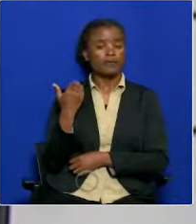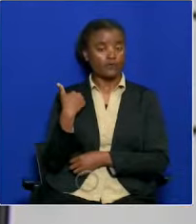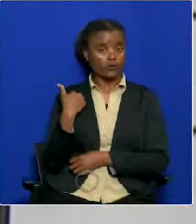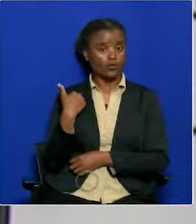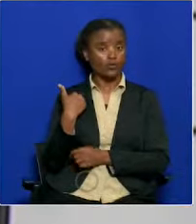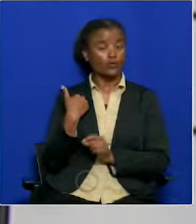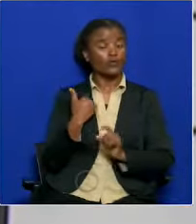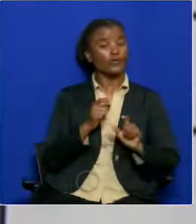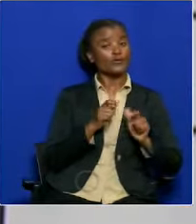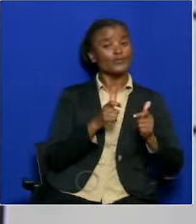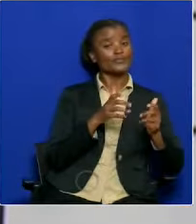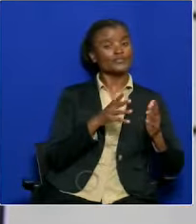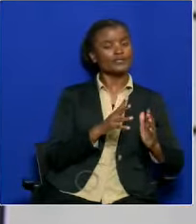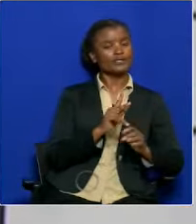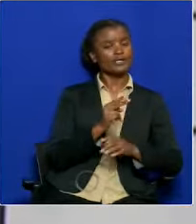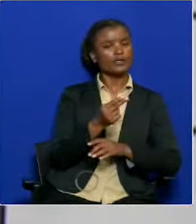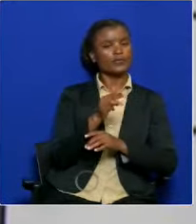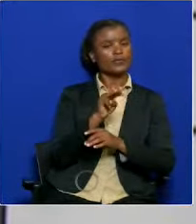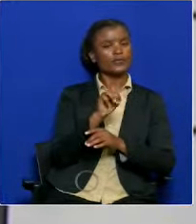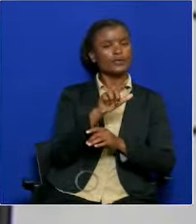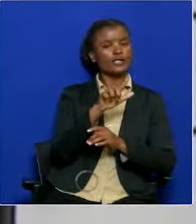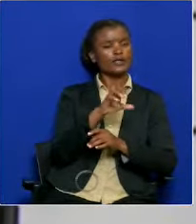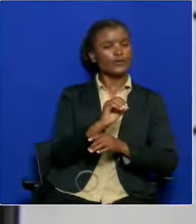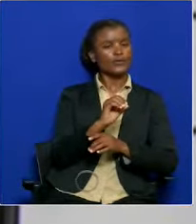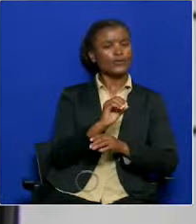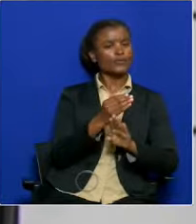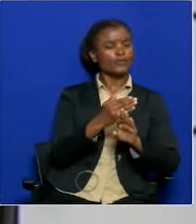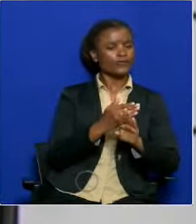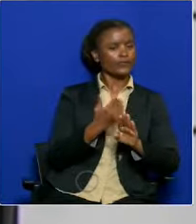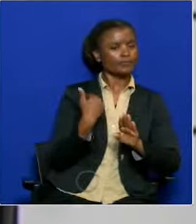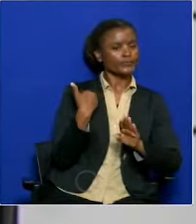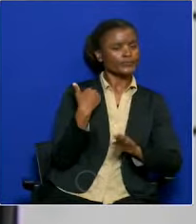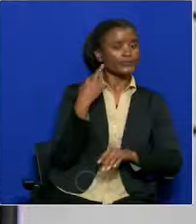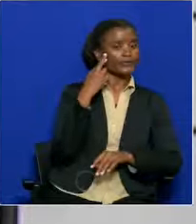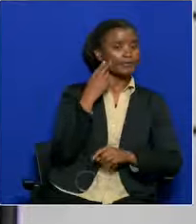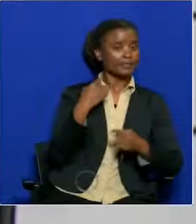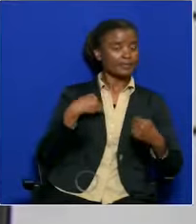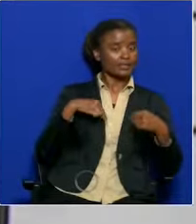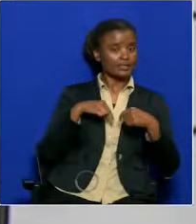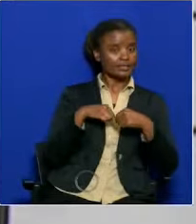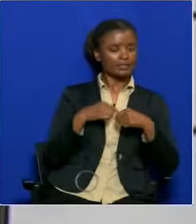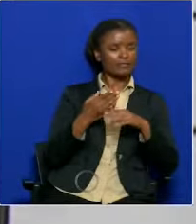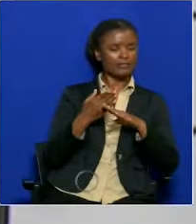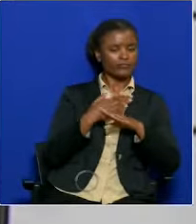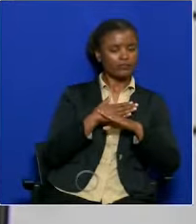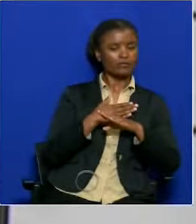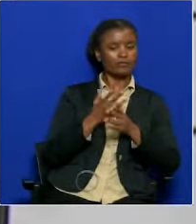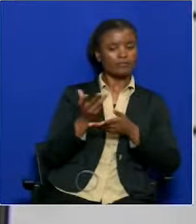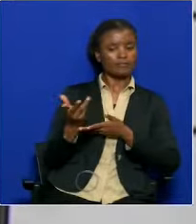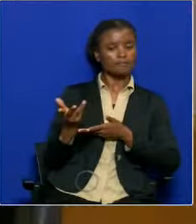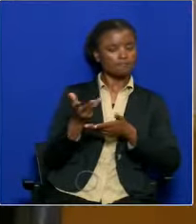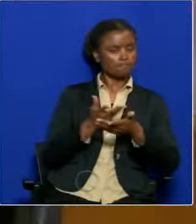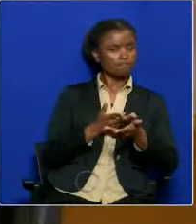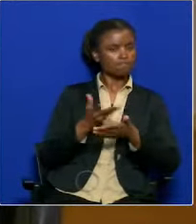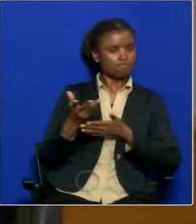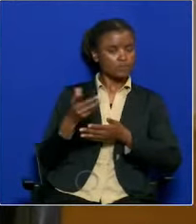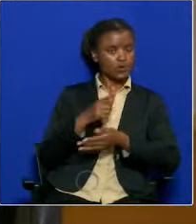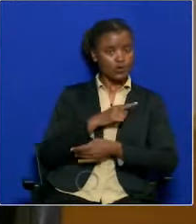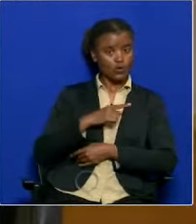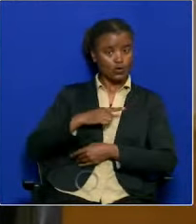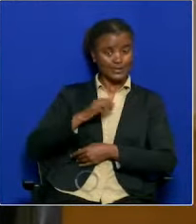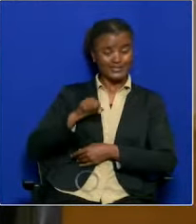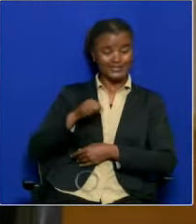us earlier before the lengthy engagement between you and me. I asked you one